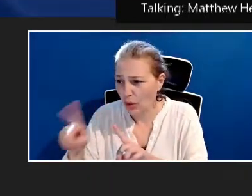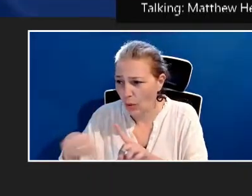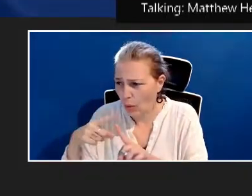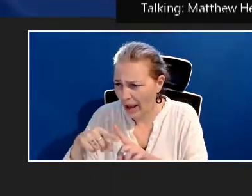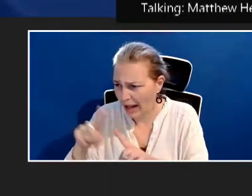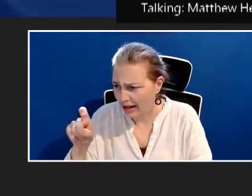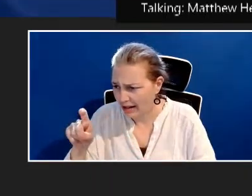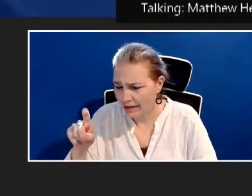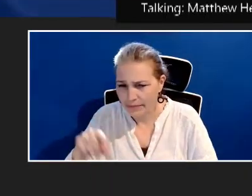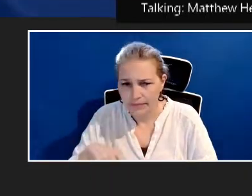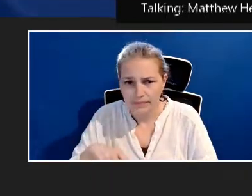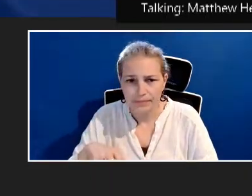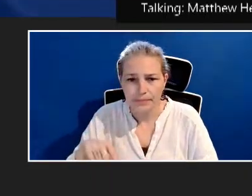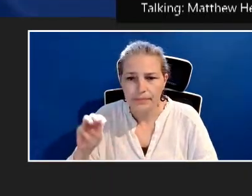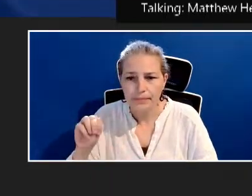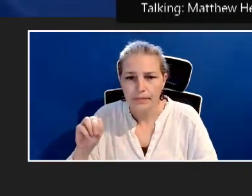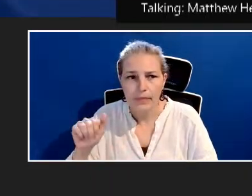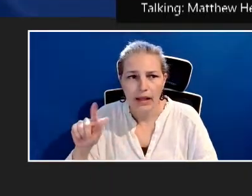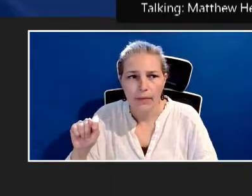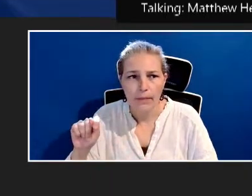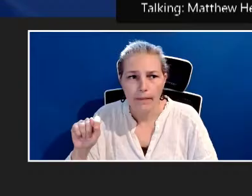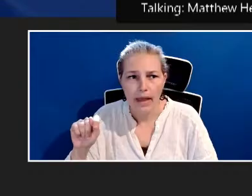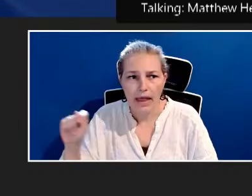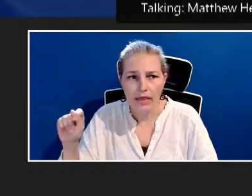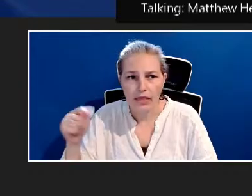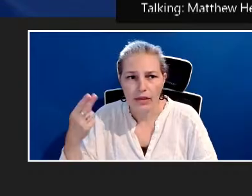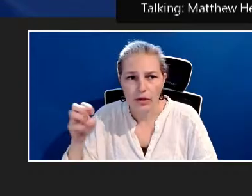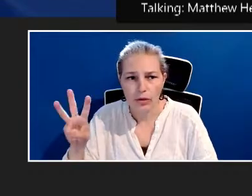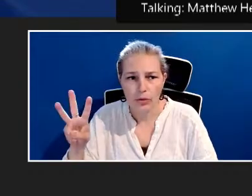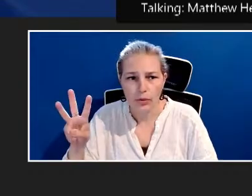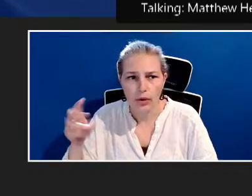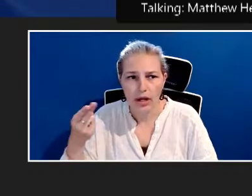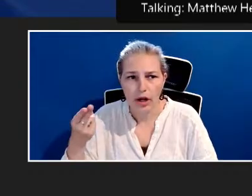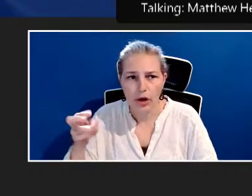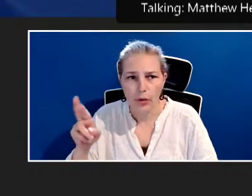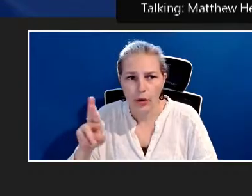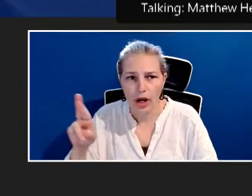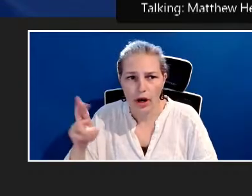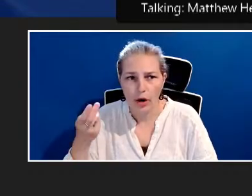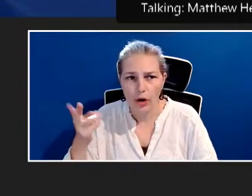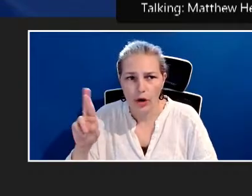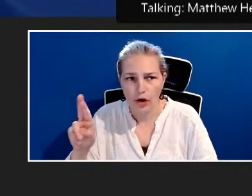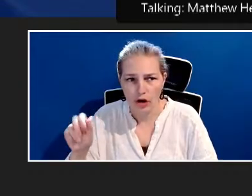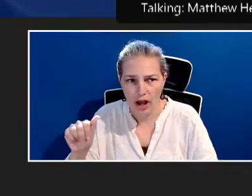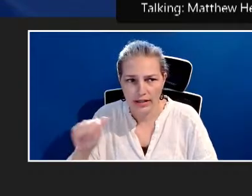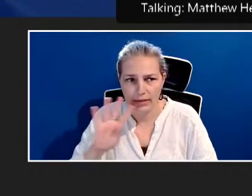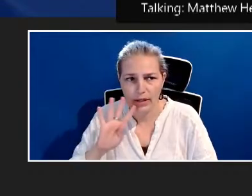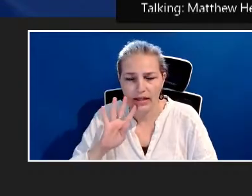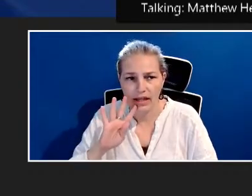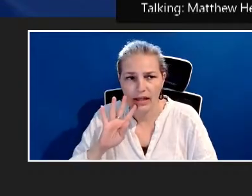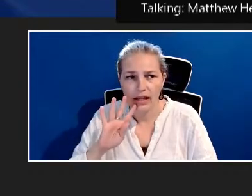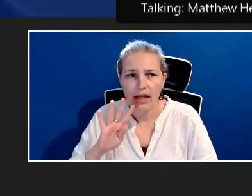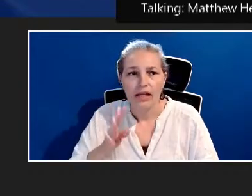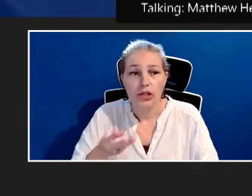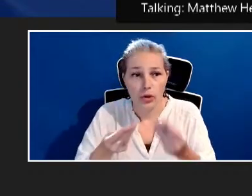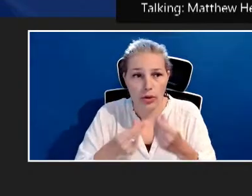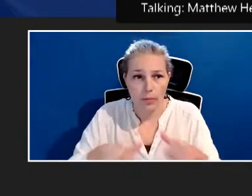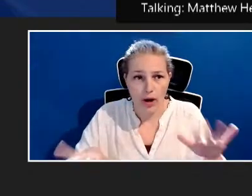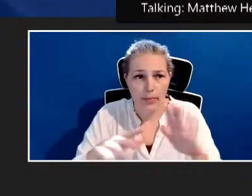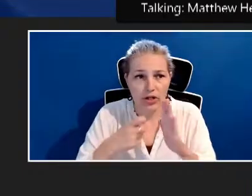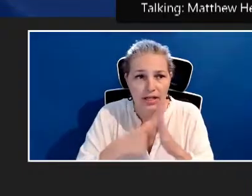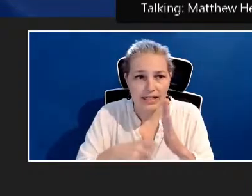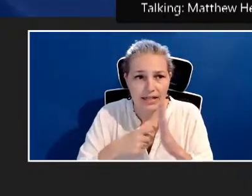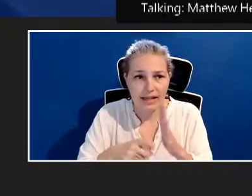Okay, this is Matthew Herrera with the Assessor's Office. So property taxes, there's an executive order that